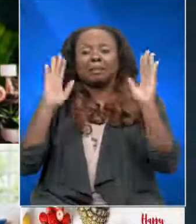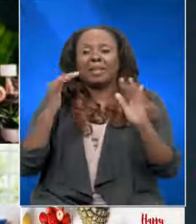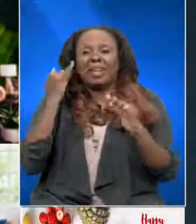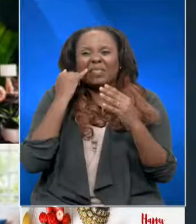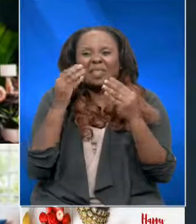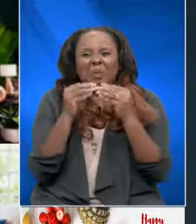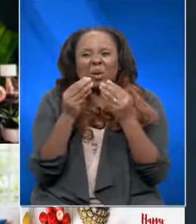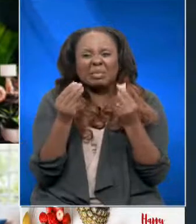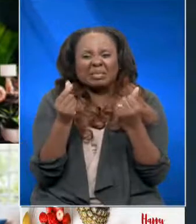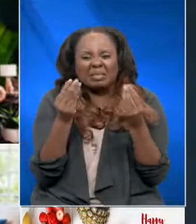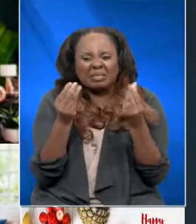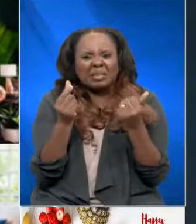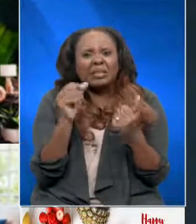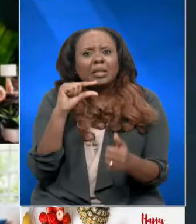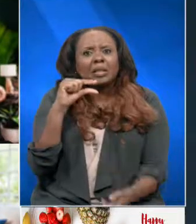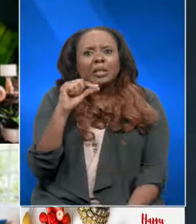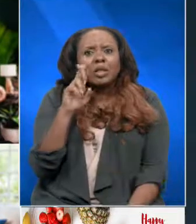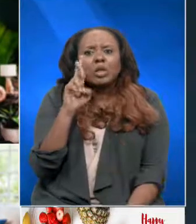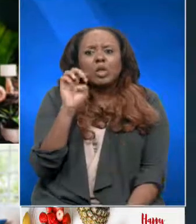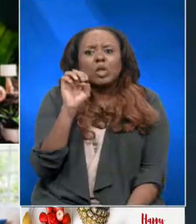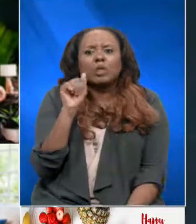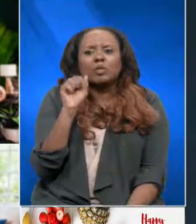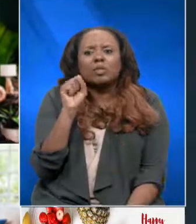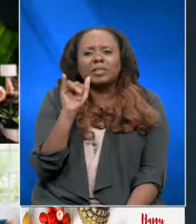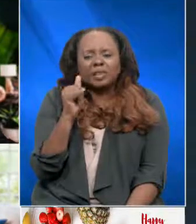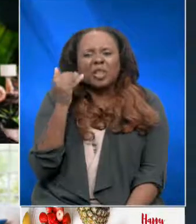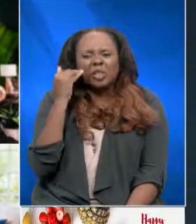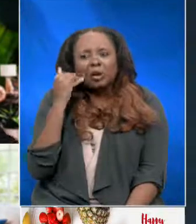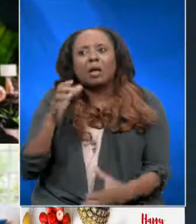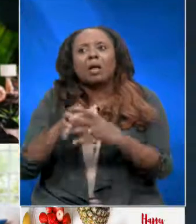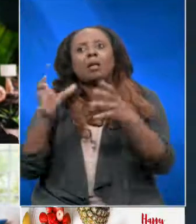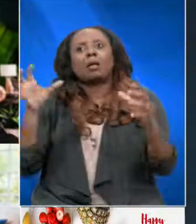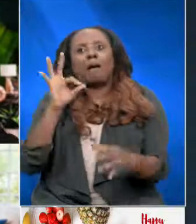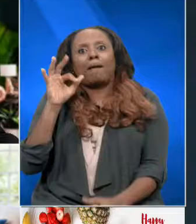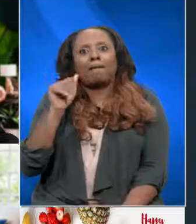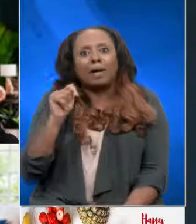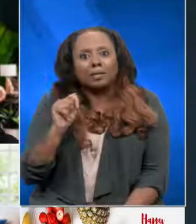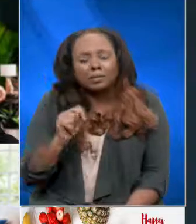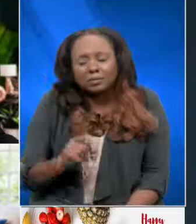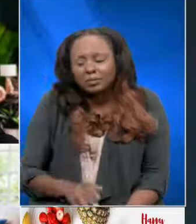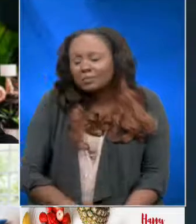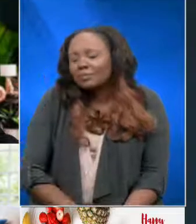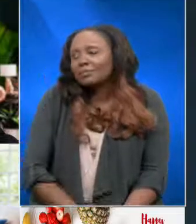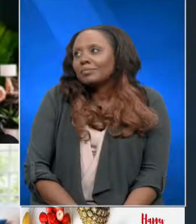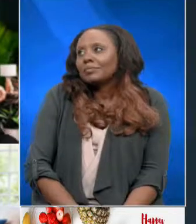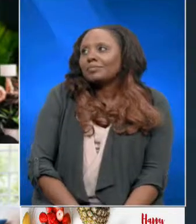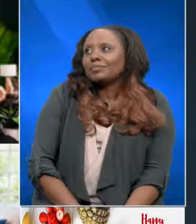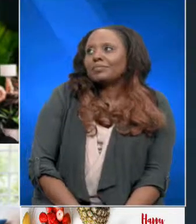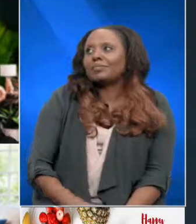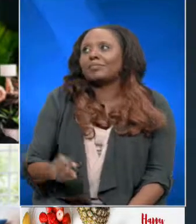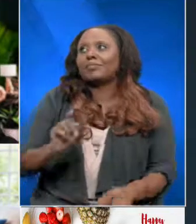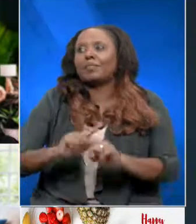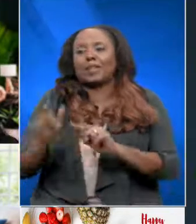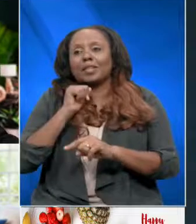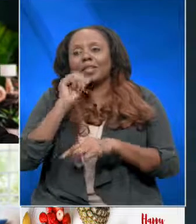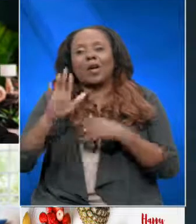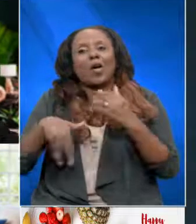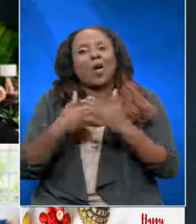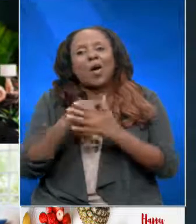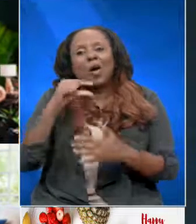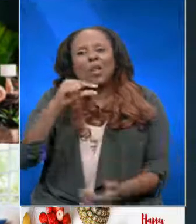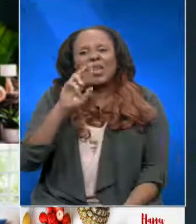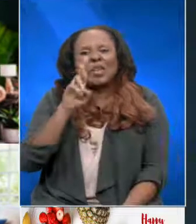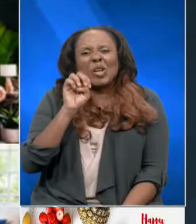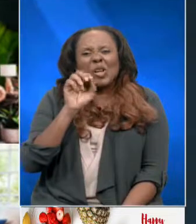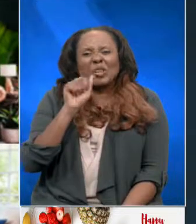you know it's fat. Yes, if it's greasy, but not but they're not all greasy. I wanted to